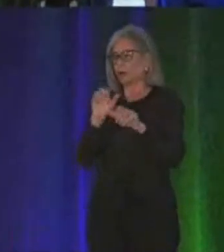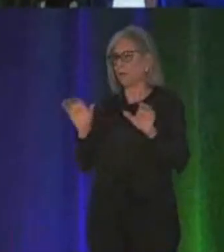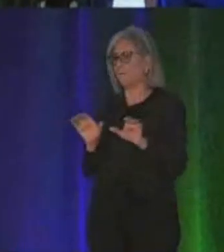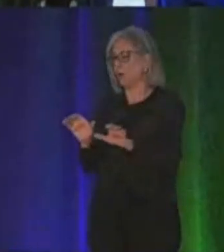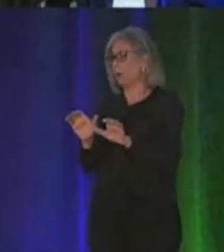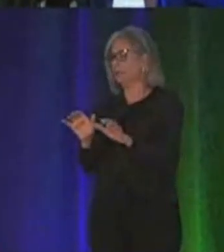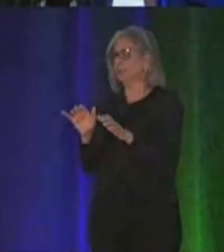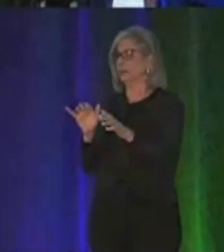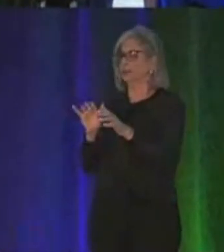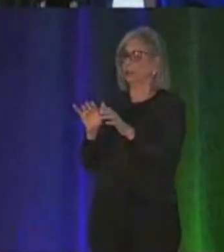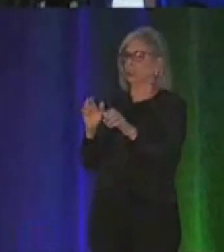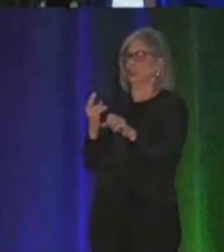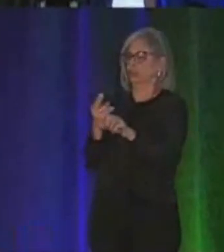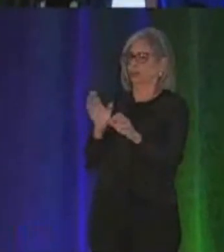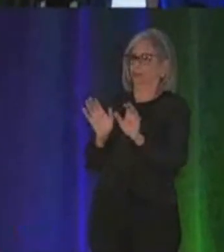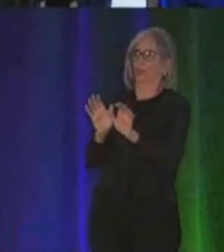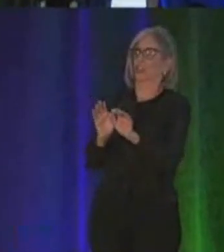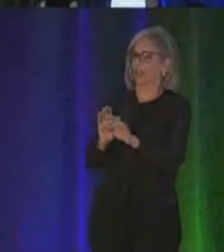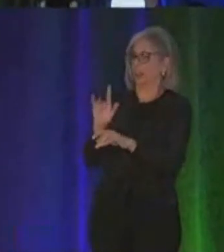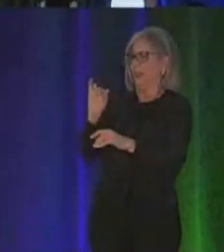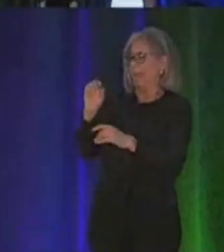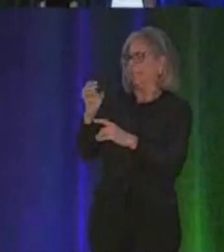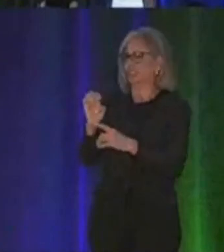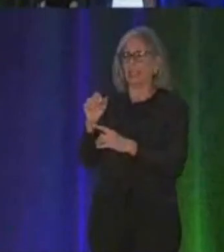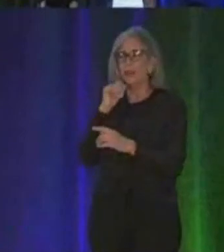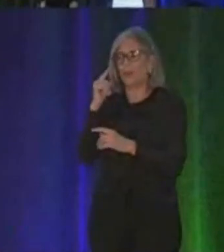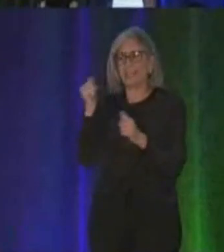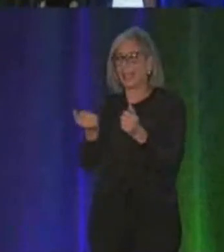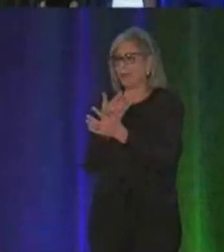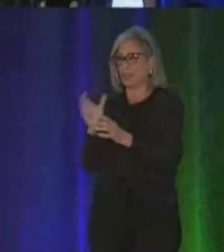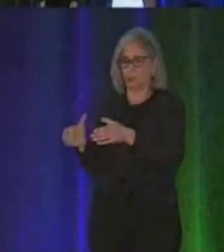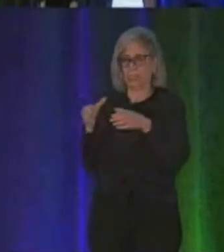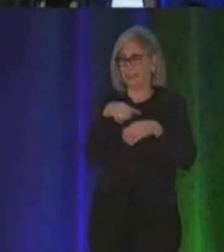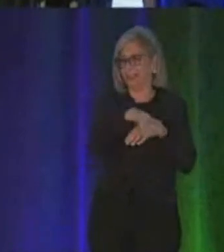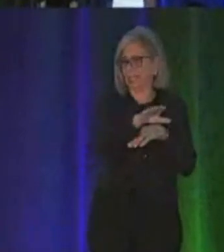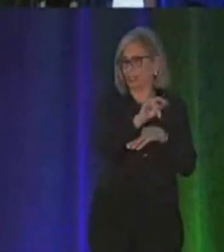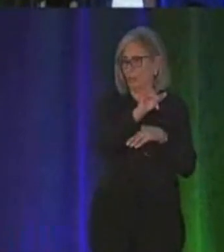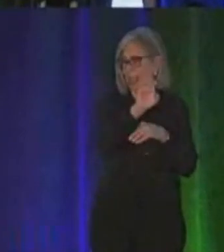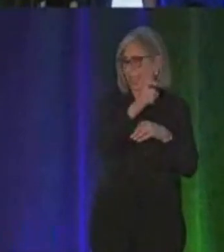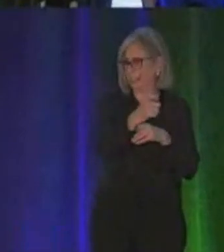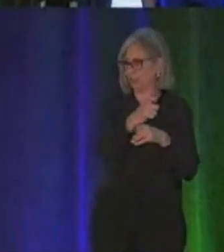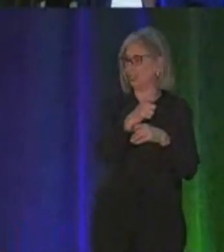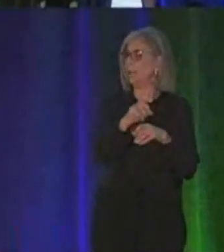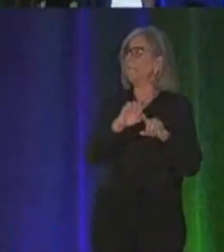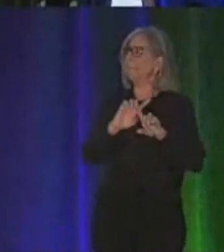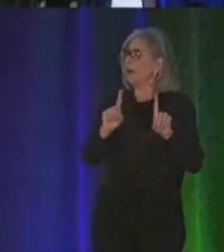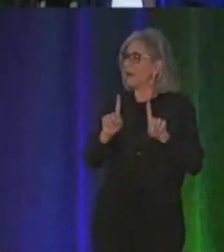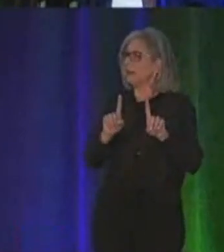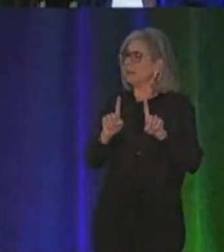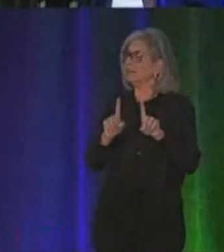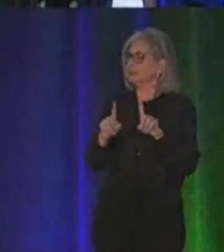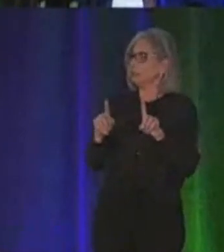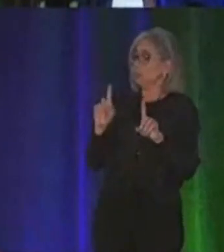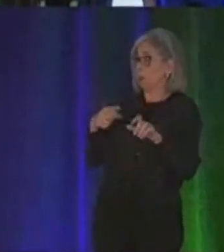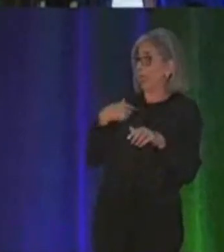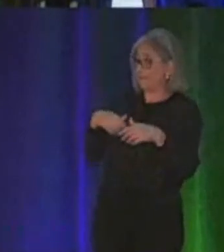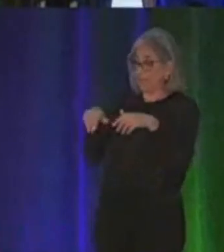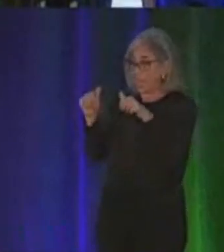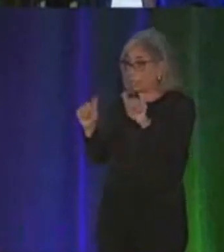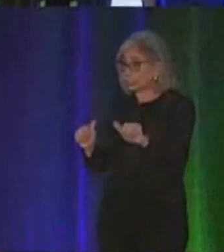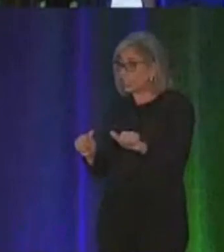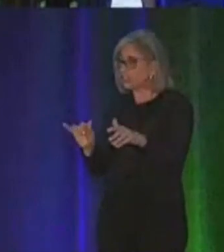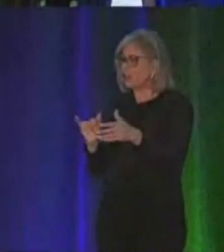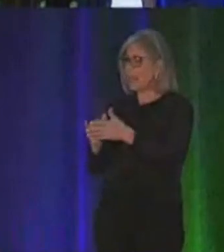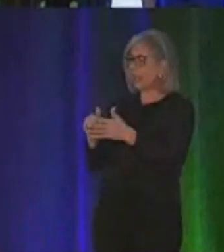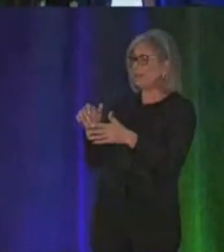Lambda functions to the edge. So I generally don't think everything's gonna go to the edge, but if you do build a very sophisticated architecture where you still have like